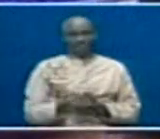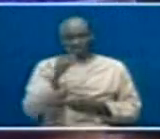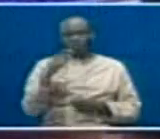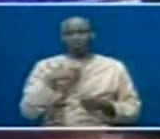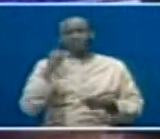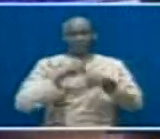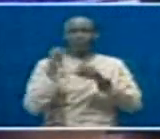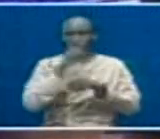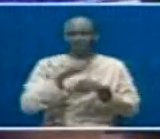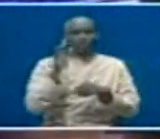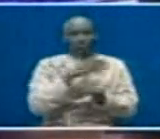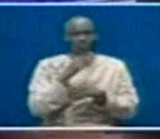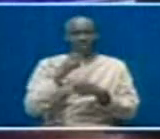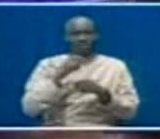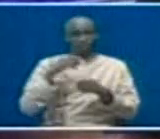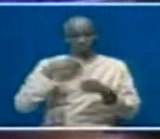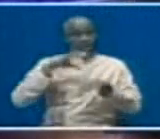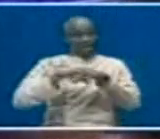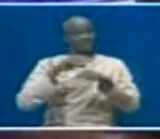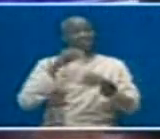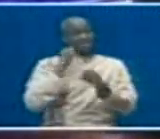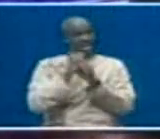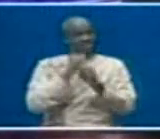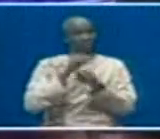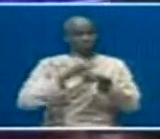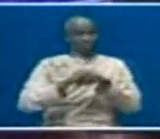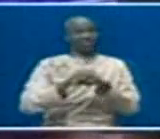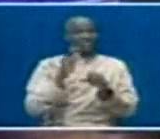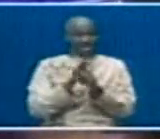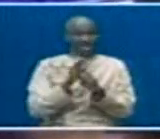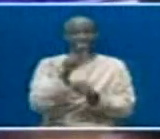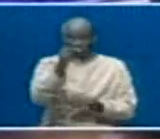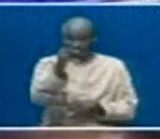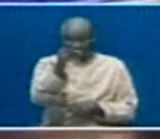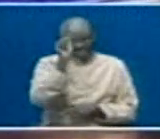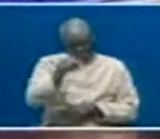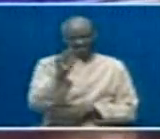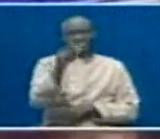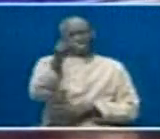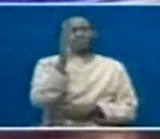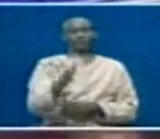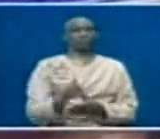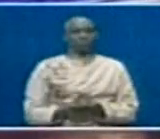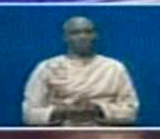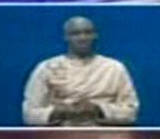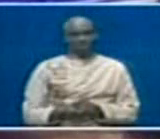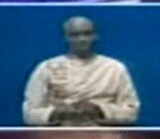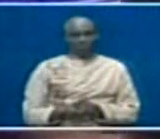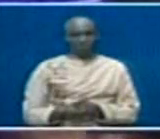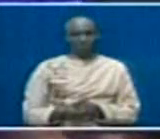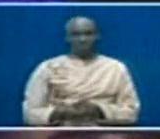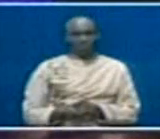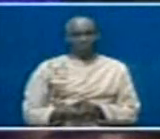We show wa kusoma. Utapata kazi mzuri sana. Yo. Ida menafikia. Amen.